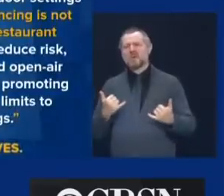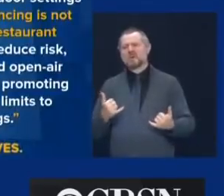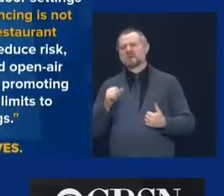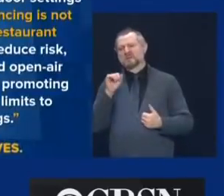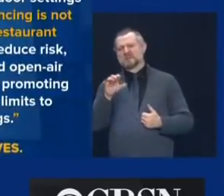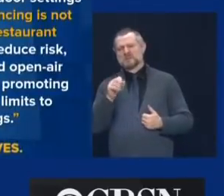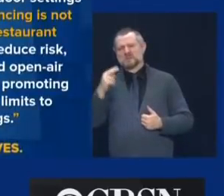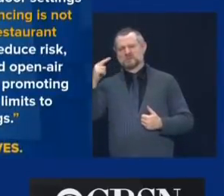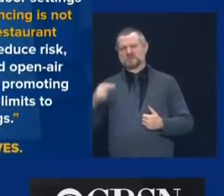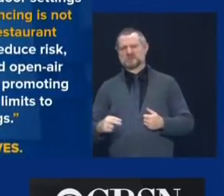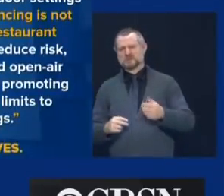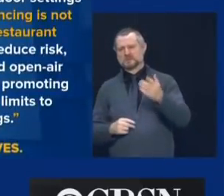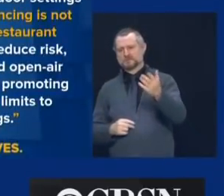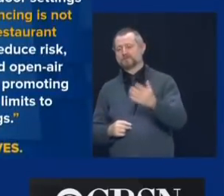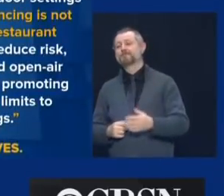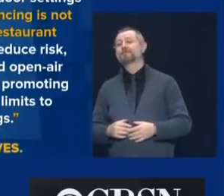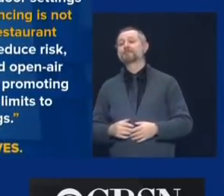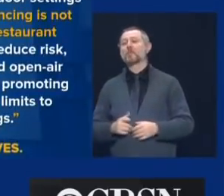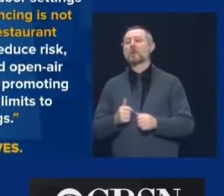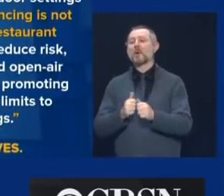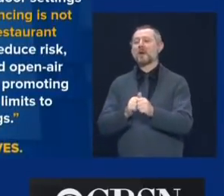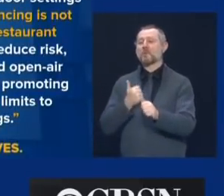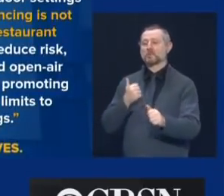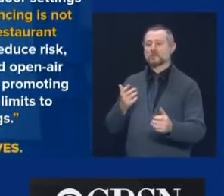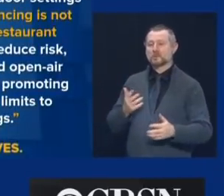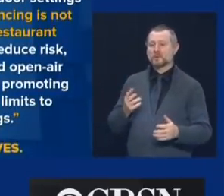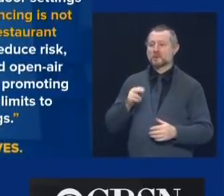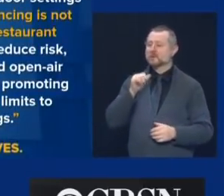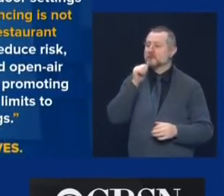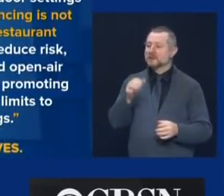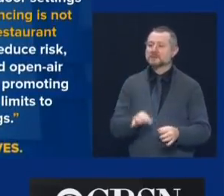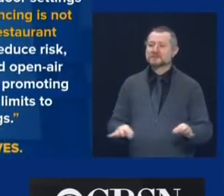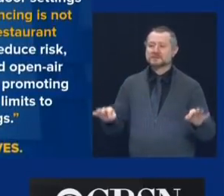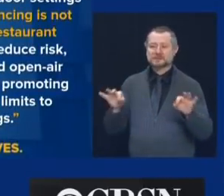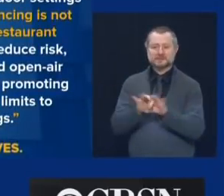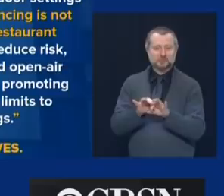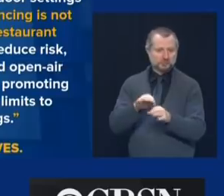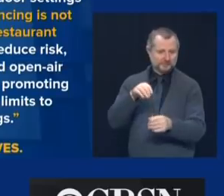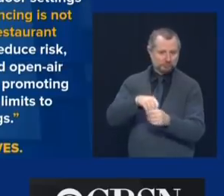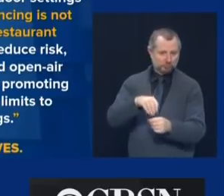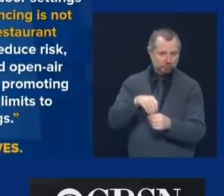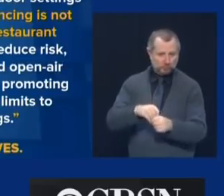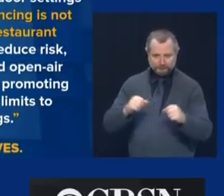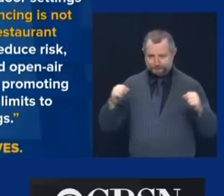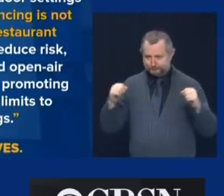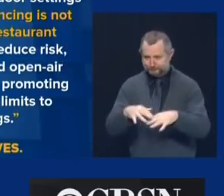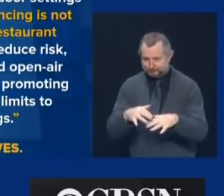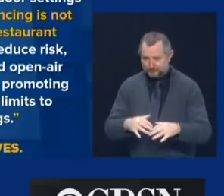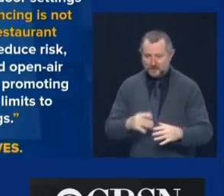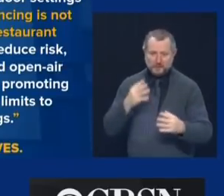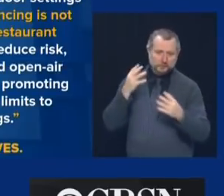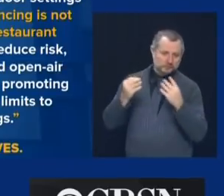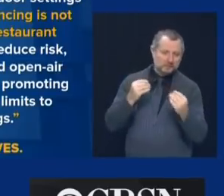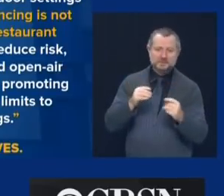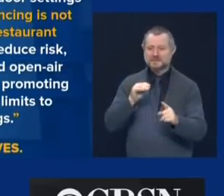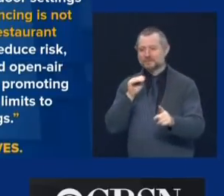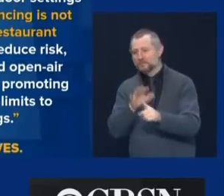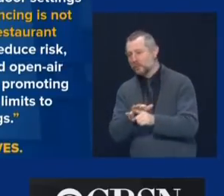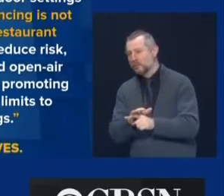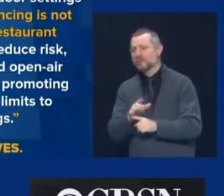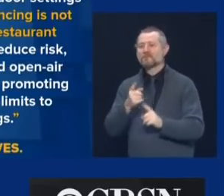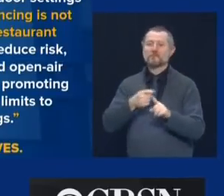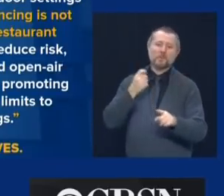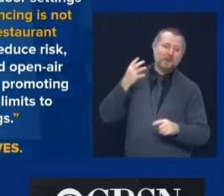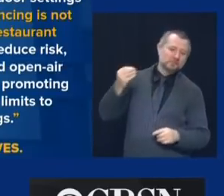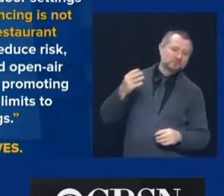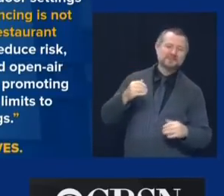it, avoiding non-essential indoor spaces and crowded outdoor settings. Exposures at non-essential indoor settings and crowded outdoor